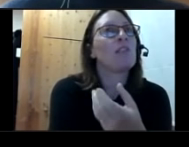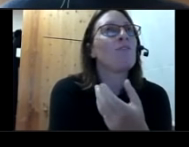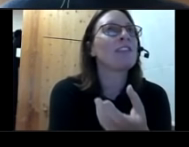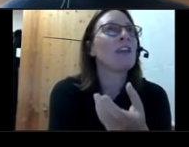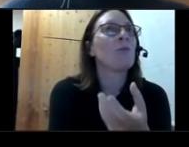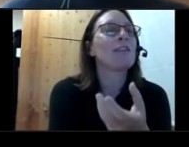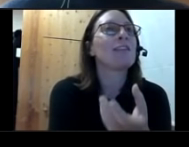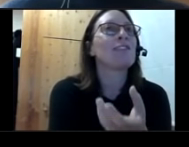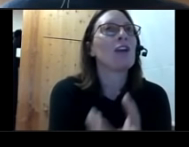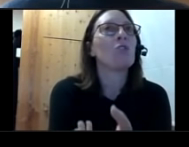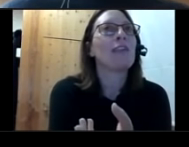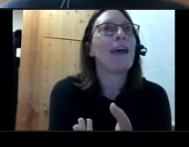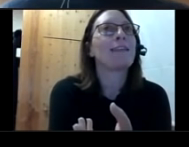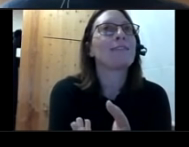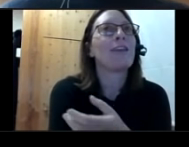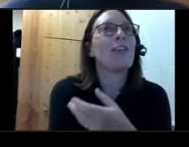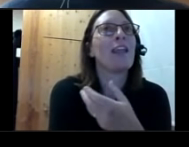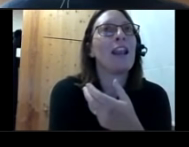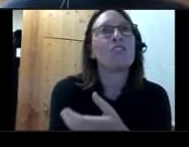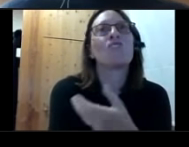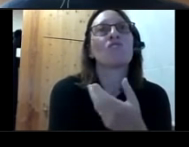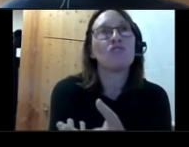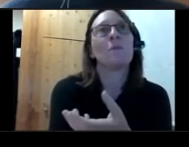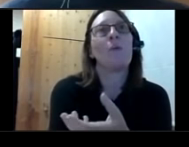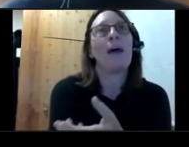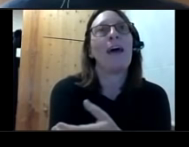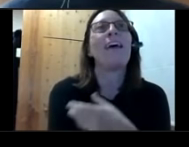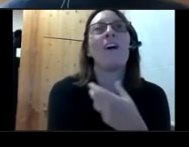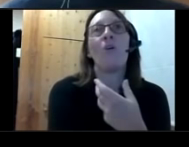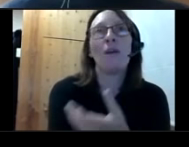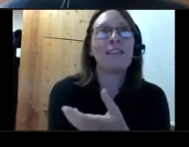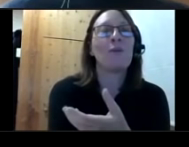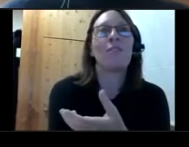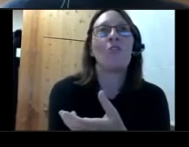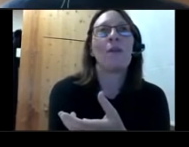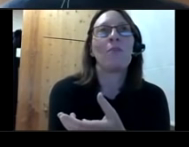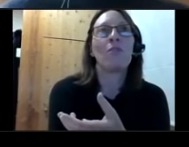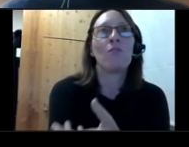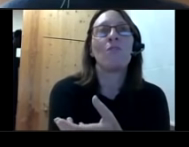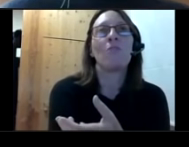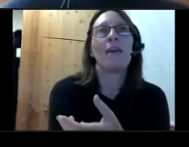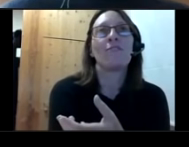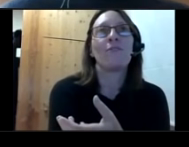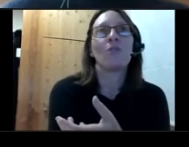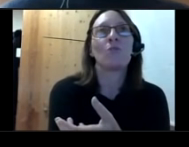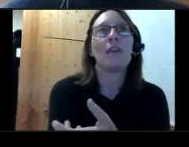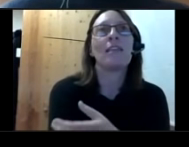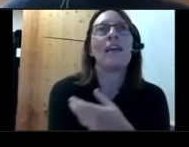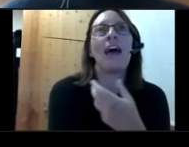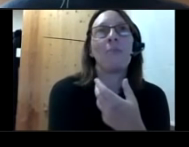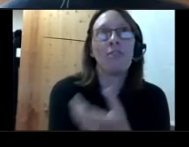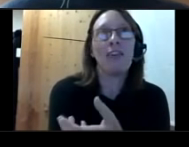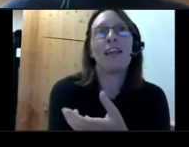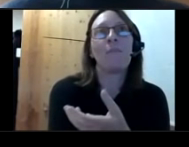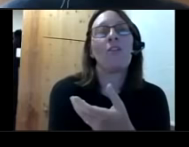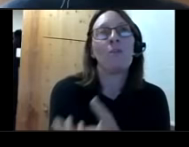you're using a video within a teaching context, then the lecturer should be aware already whether there are people in the room who may have difficulties